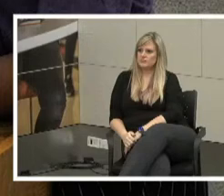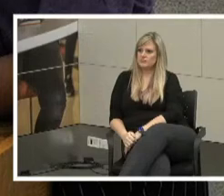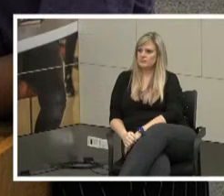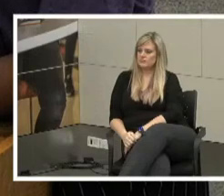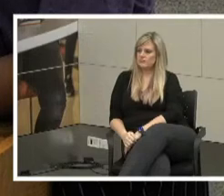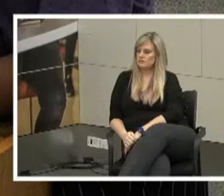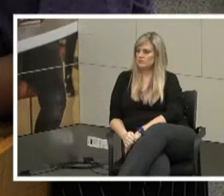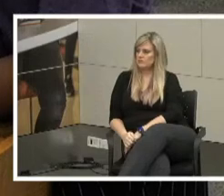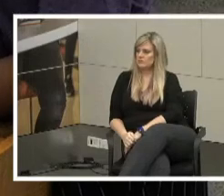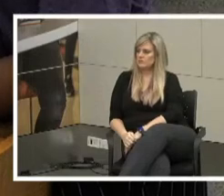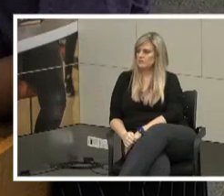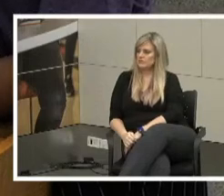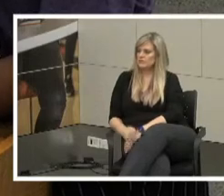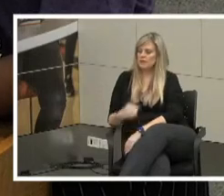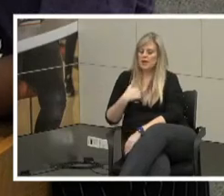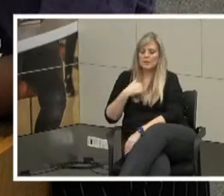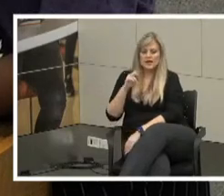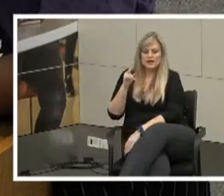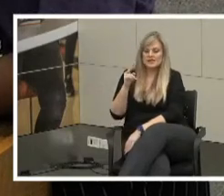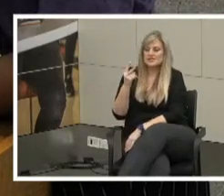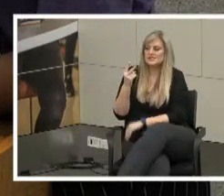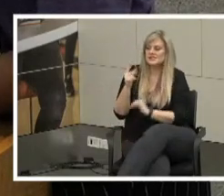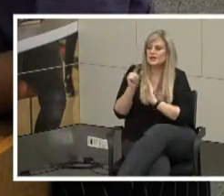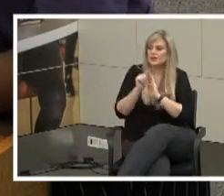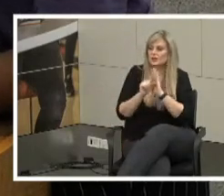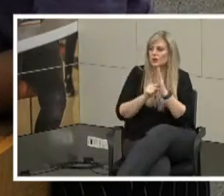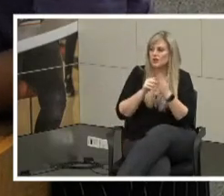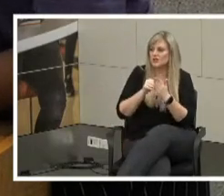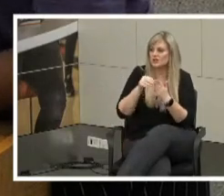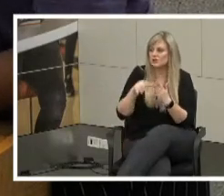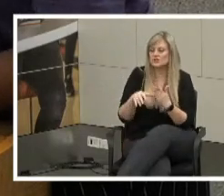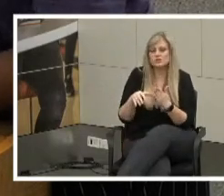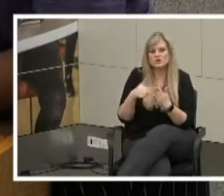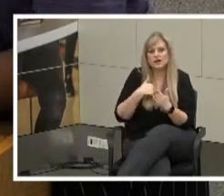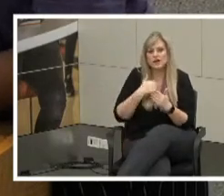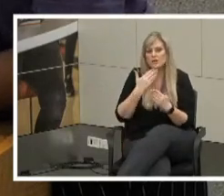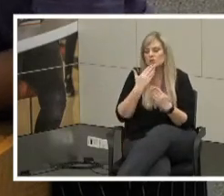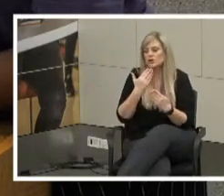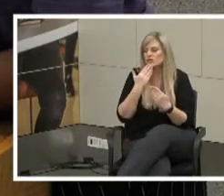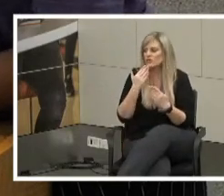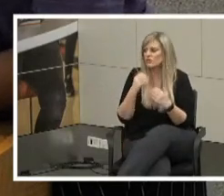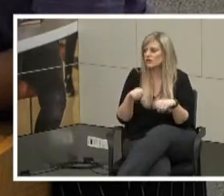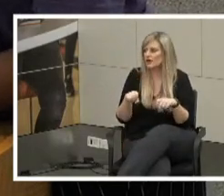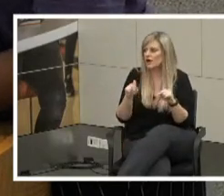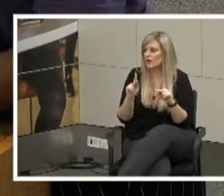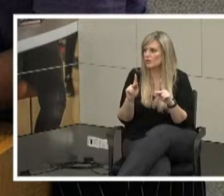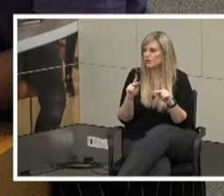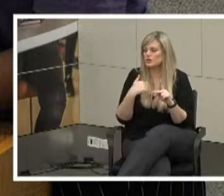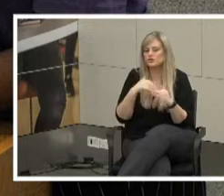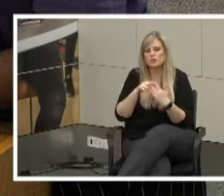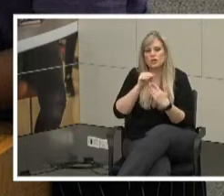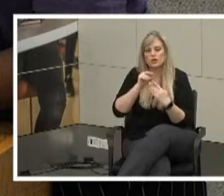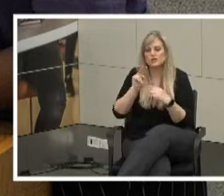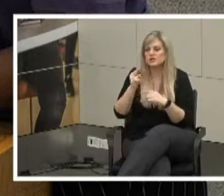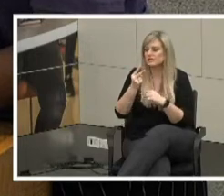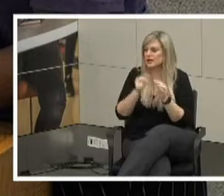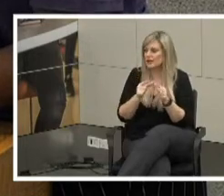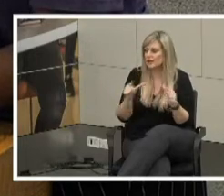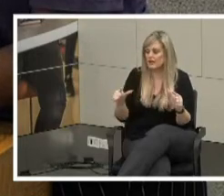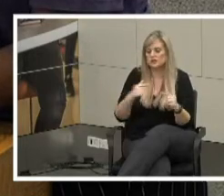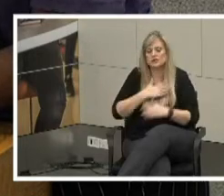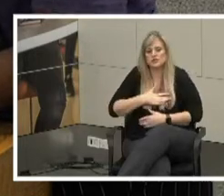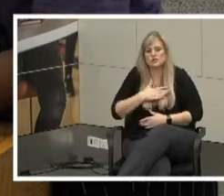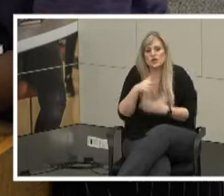have I'm a second grader at Wharton and I'm grateful for the opportunity to learn a second language I enjoy